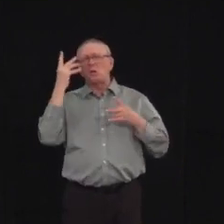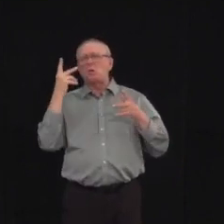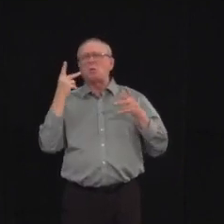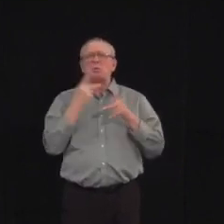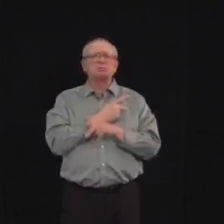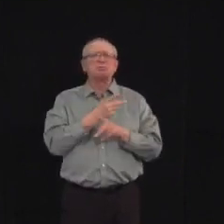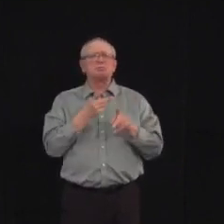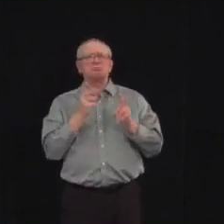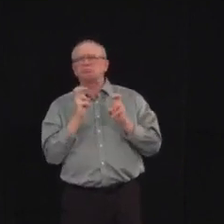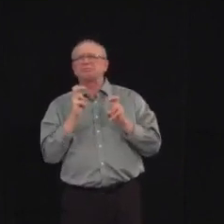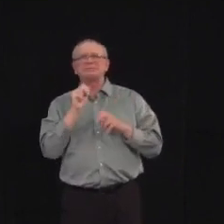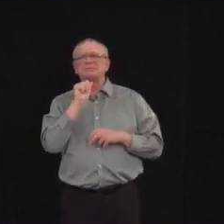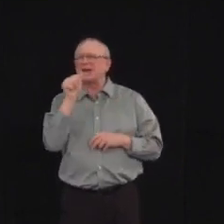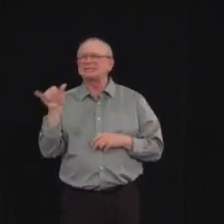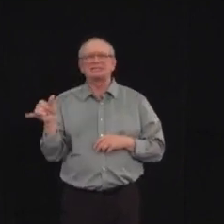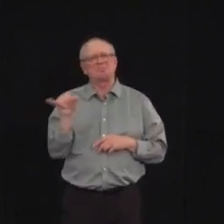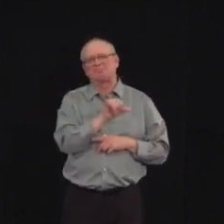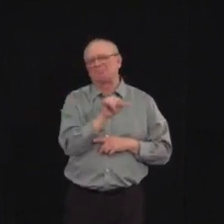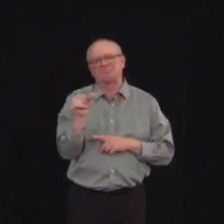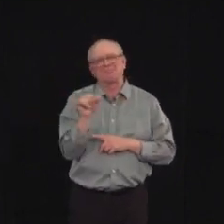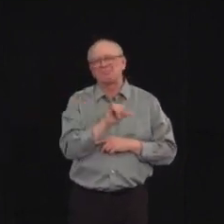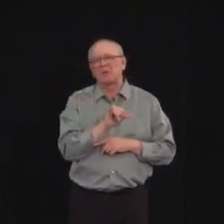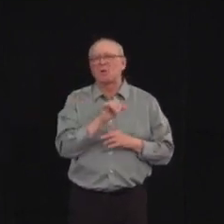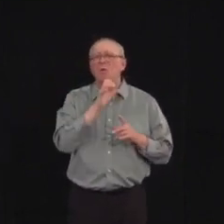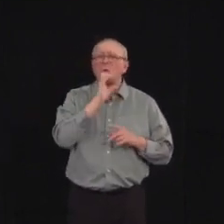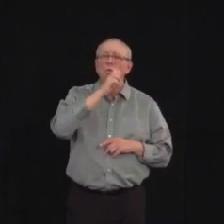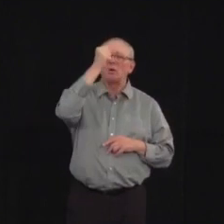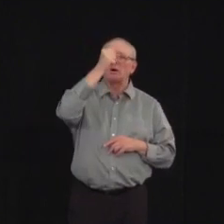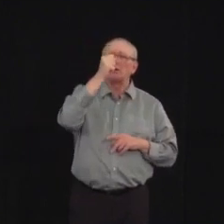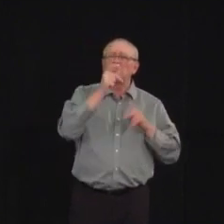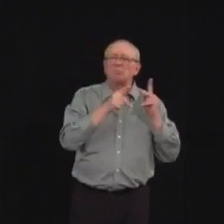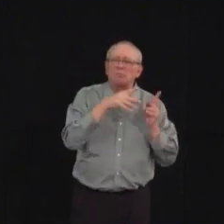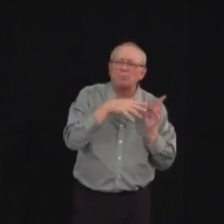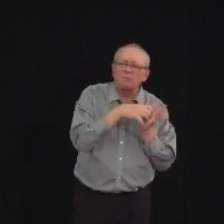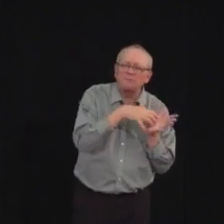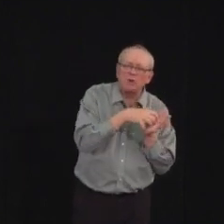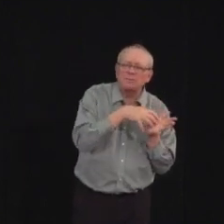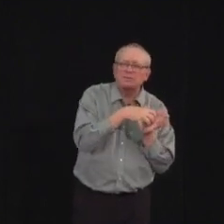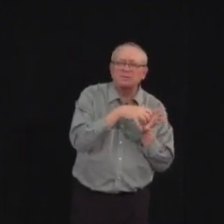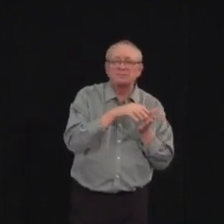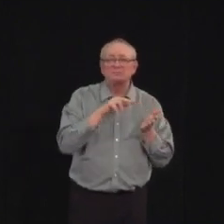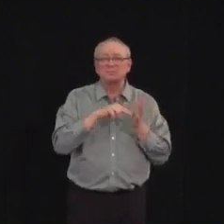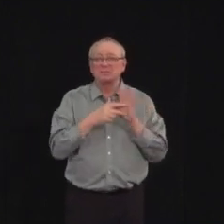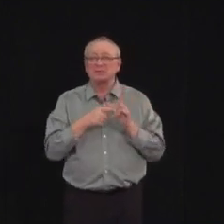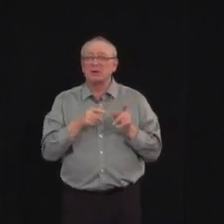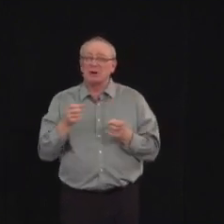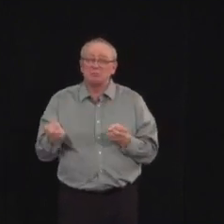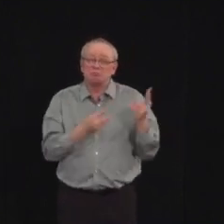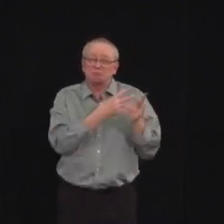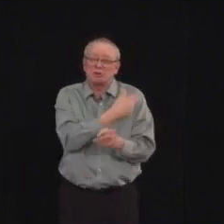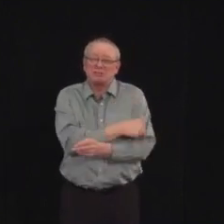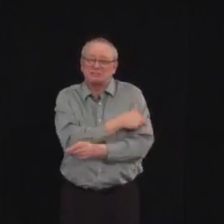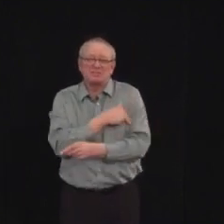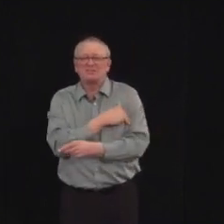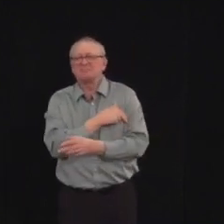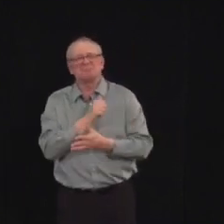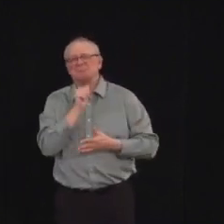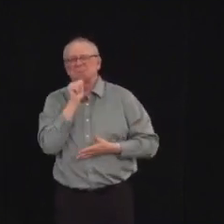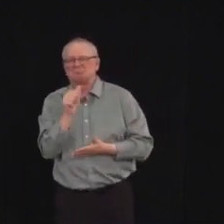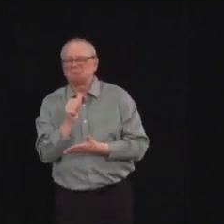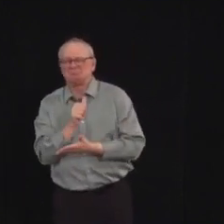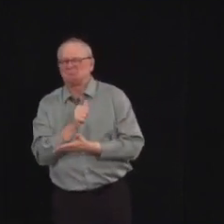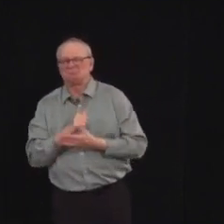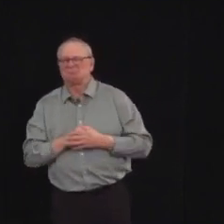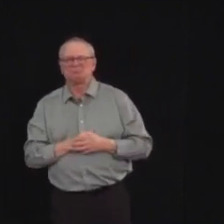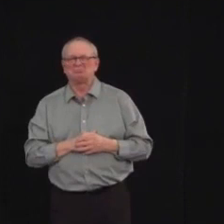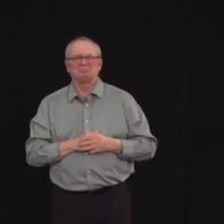as likely to require hospitalization. The likely new low scenario is in the updated modeling also reflects